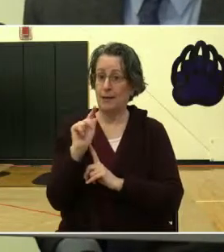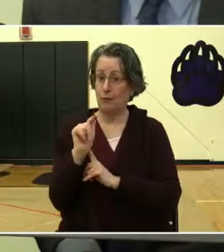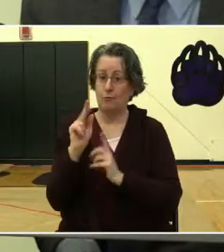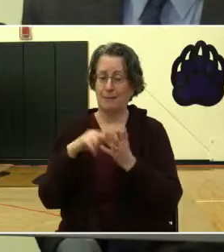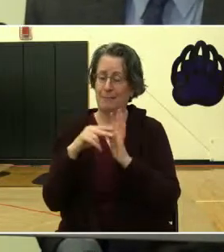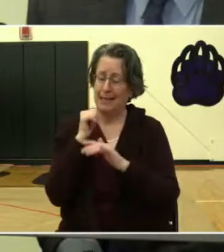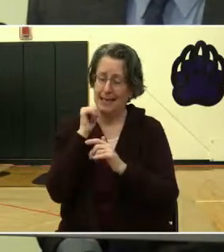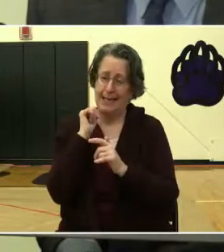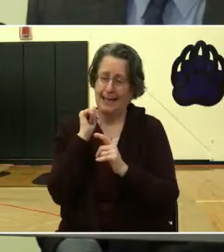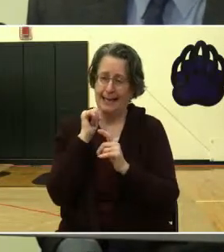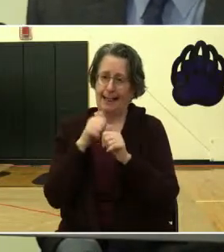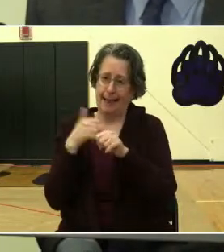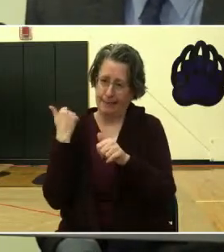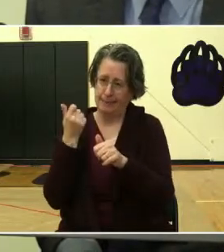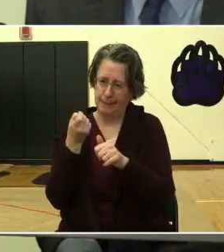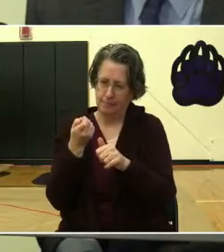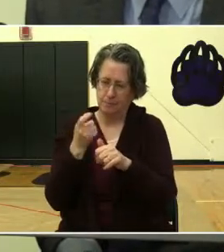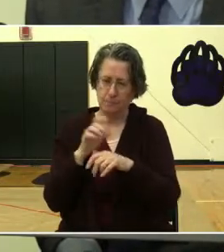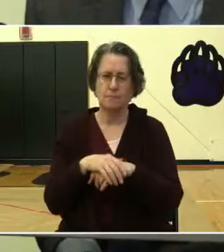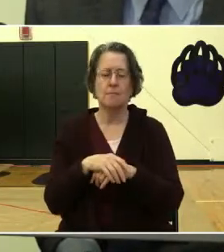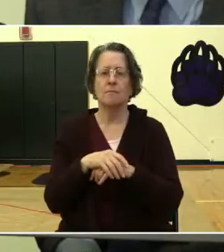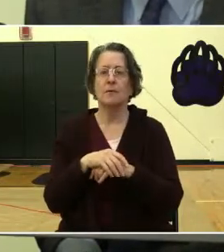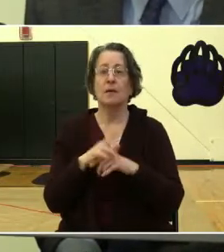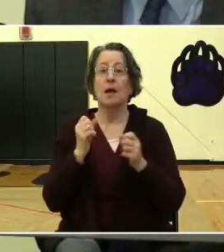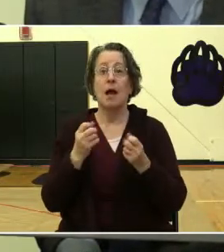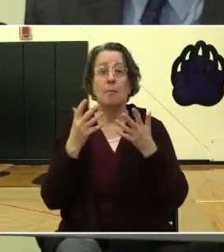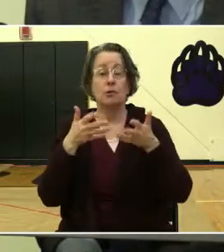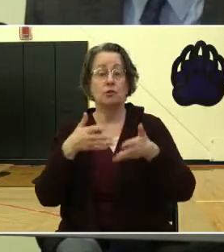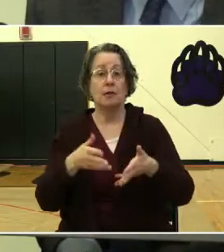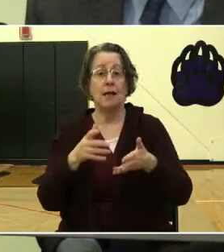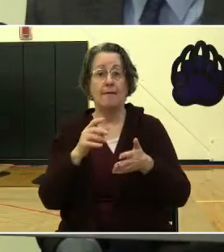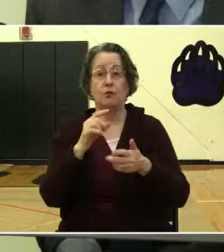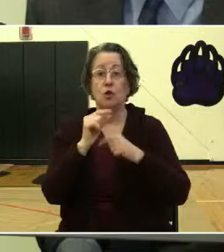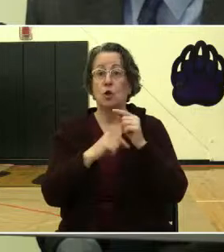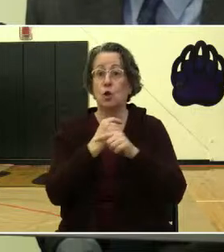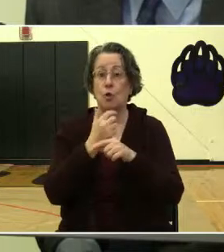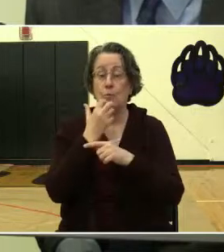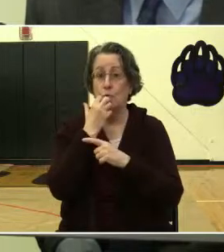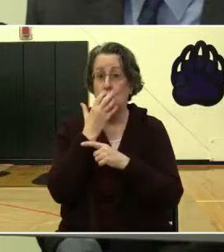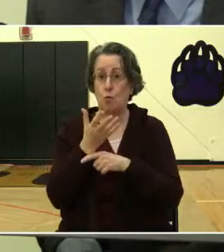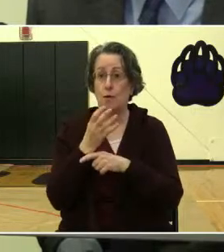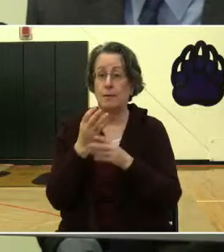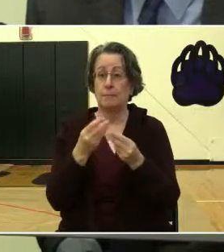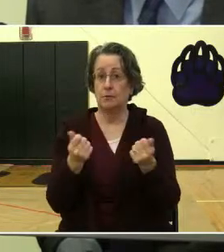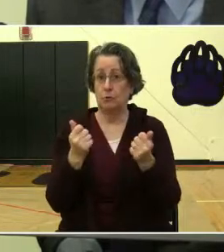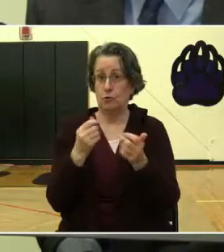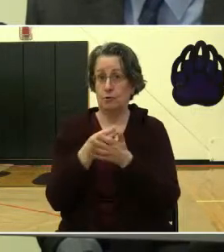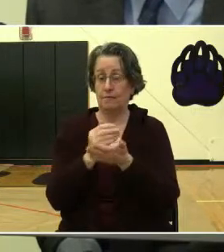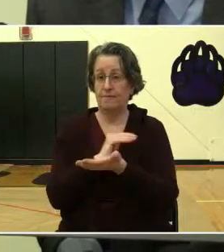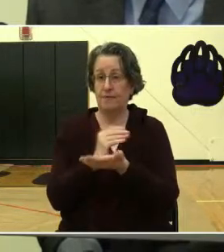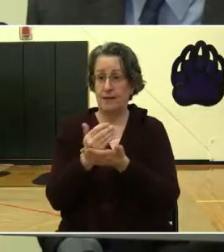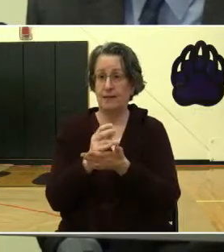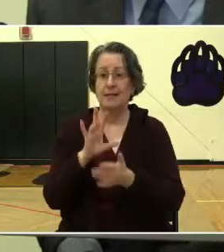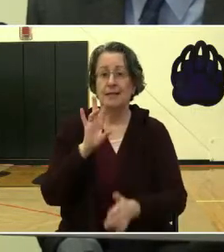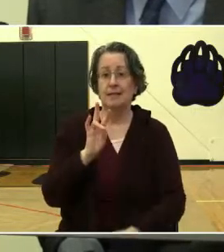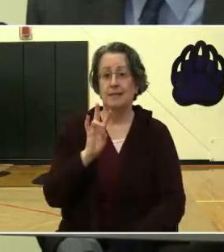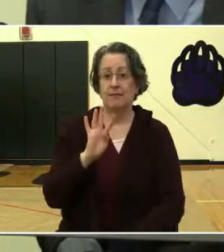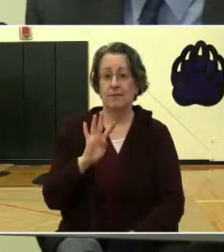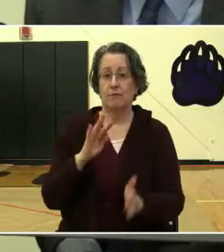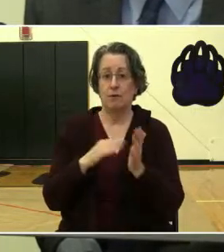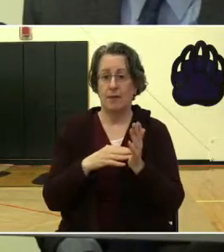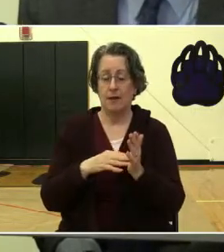date uh the remaining amount in the global form global warming uh Solutions fund is 74,000